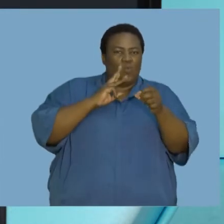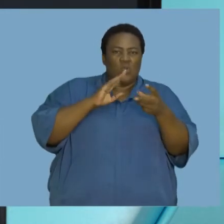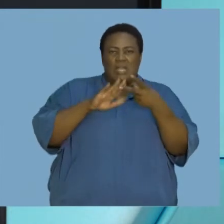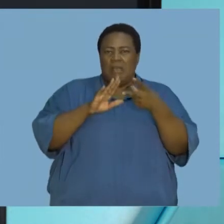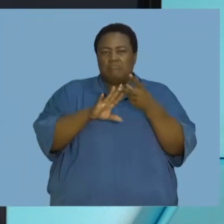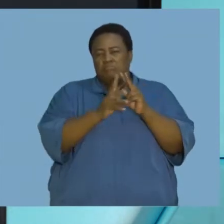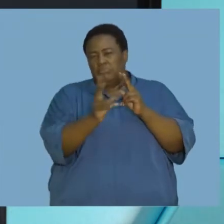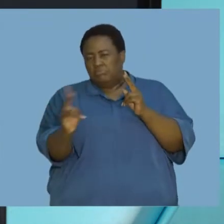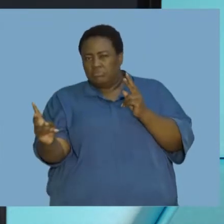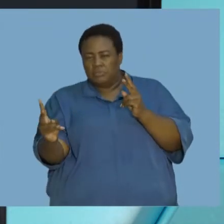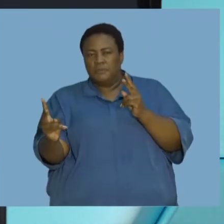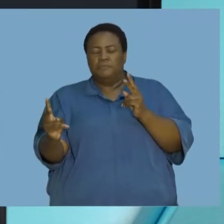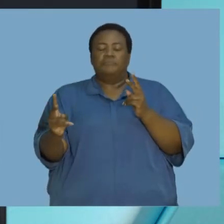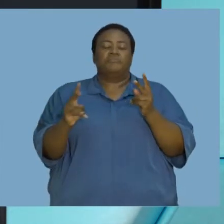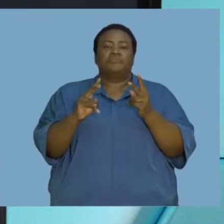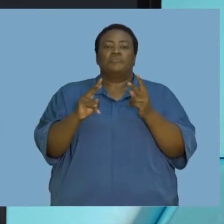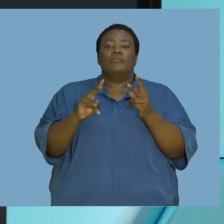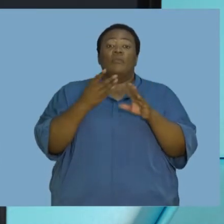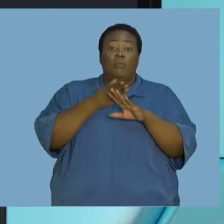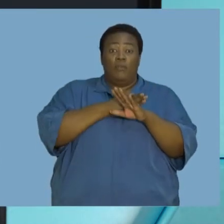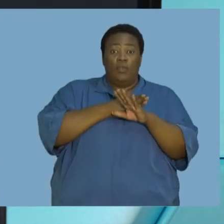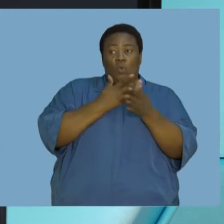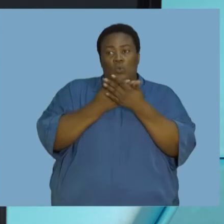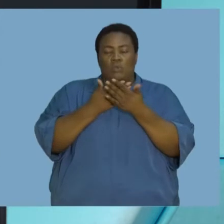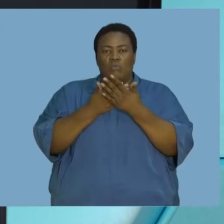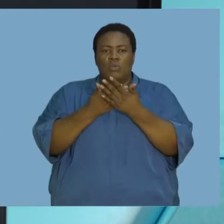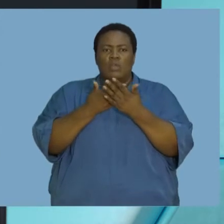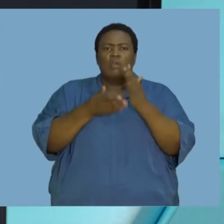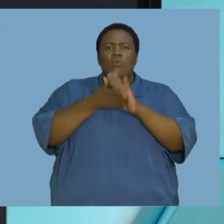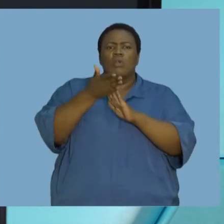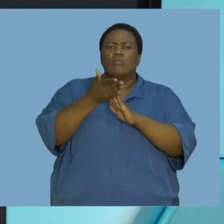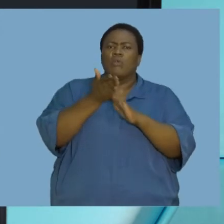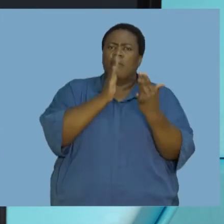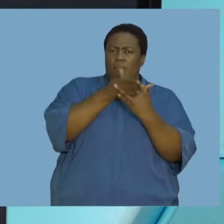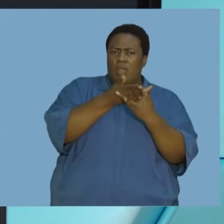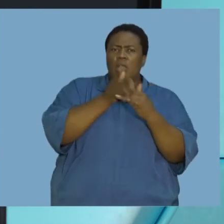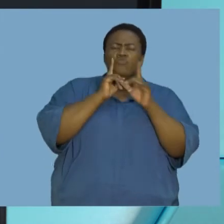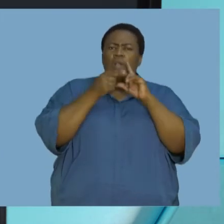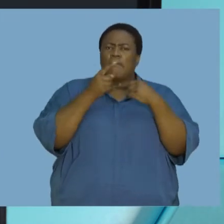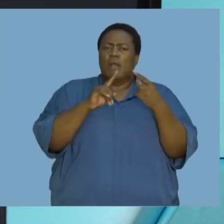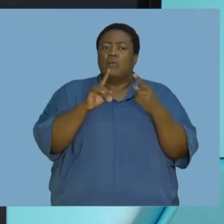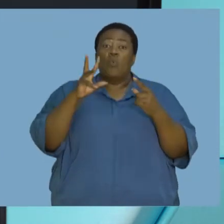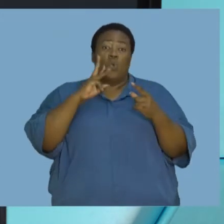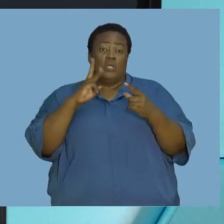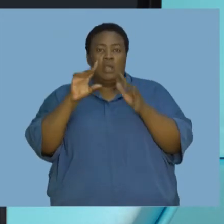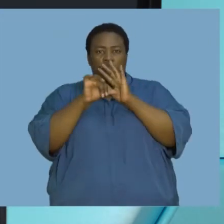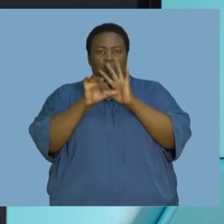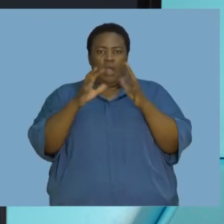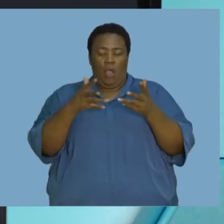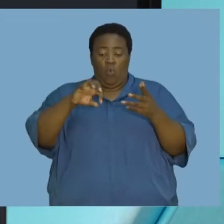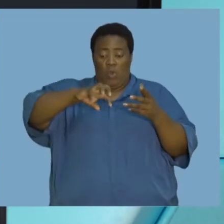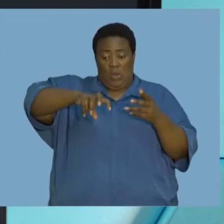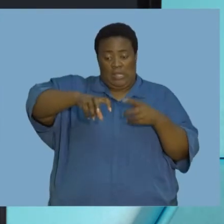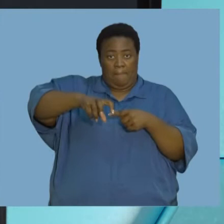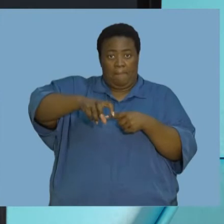blooms, we've looked at eutrophication. And before we got into a break, I spoke about how portable water is in our taps. Now